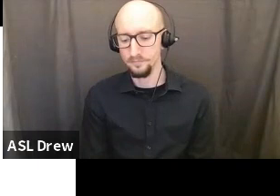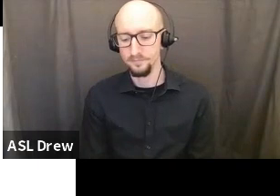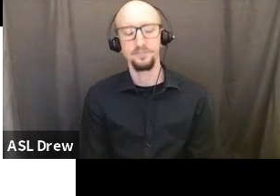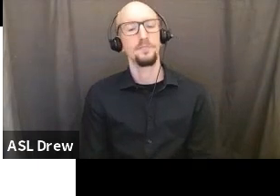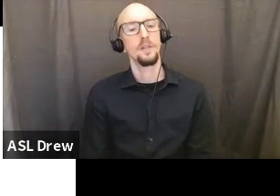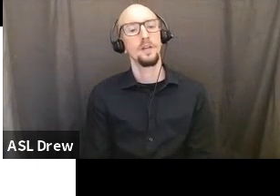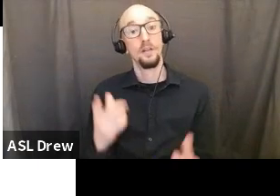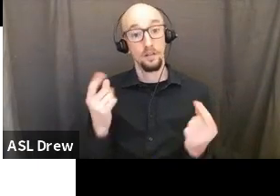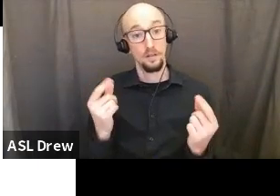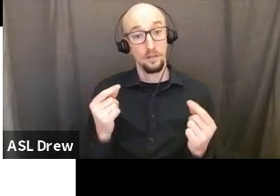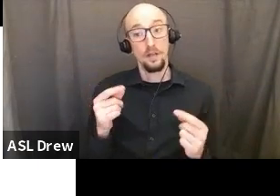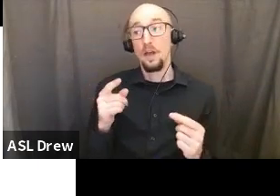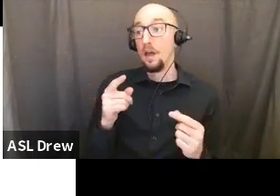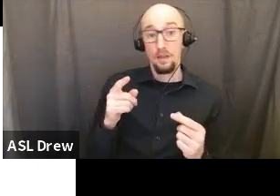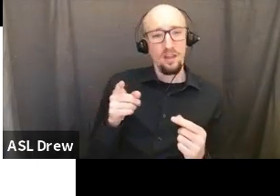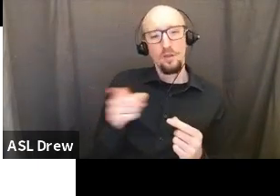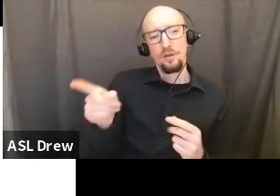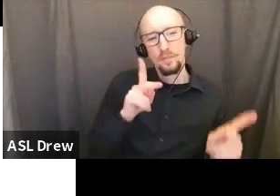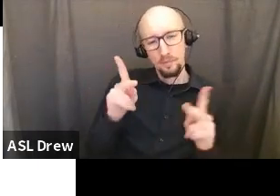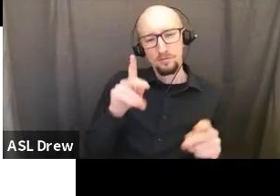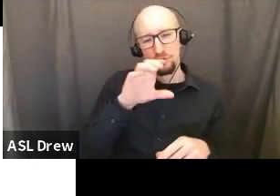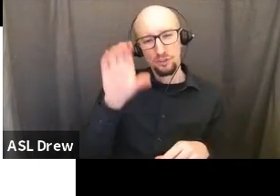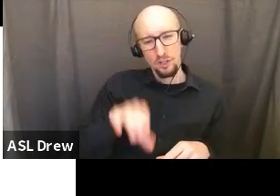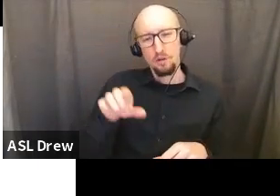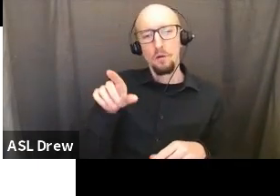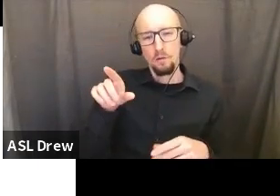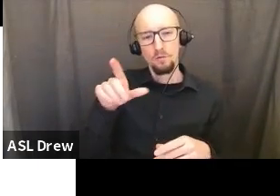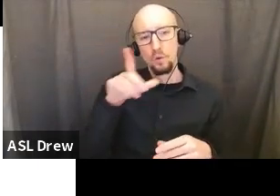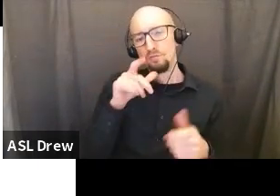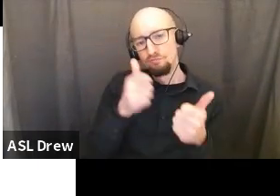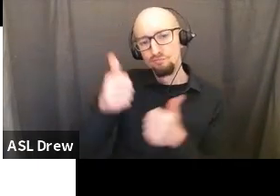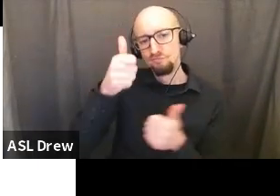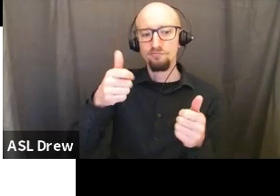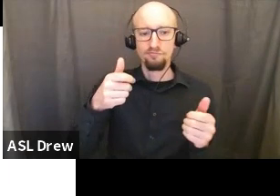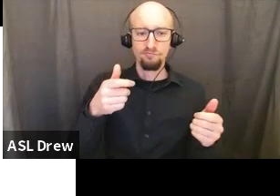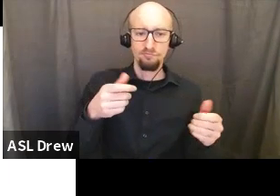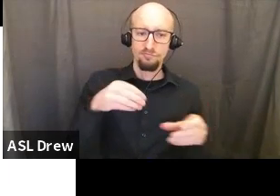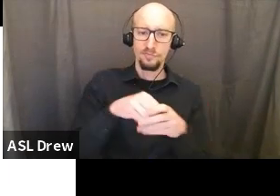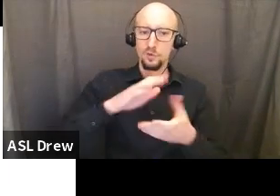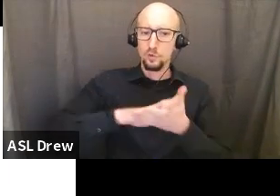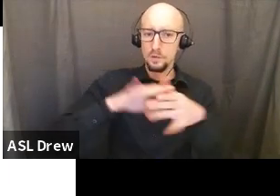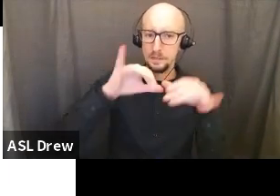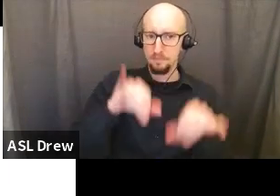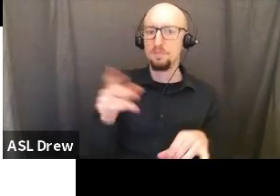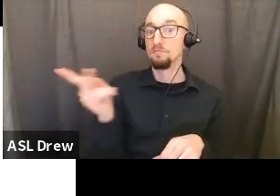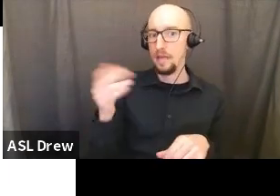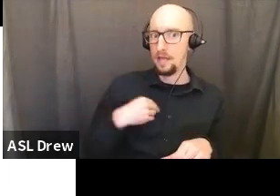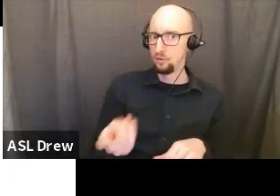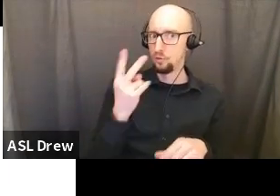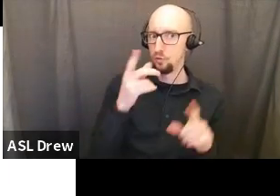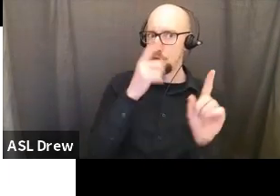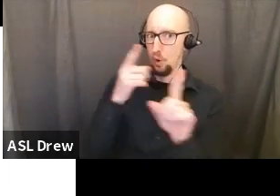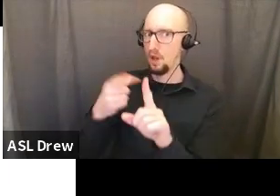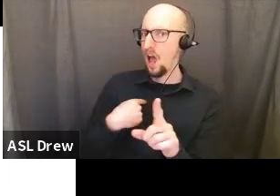Chicago officials I worked with really had two goals that I completely agreed with. One